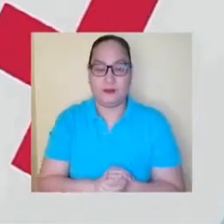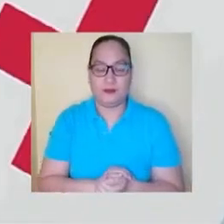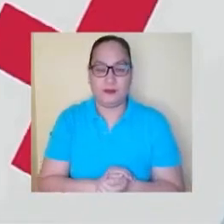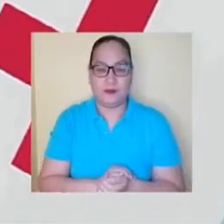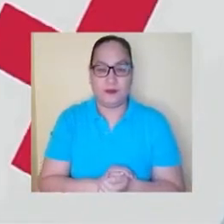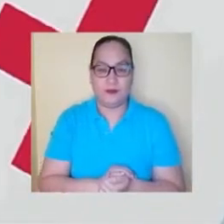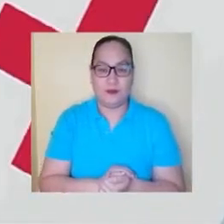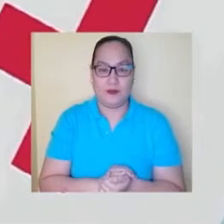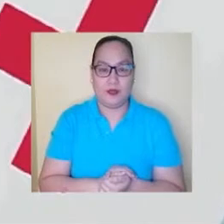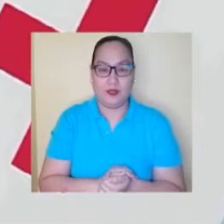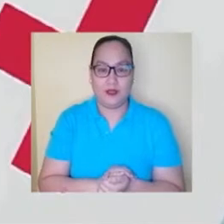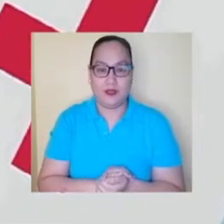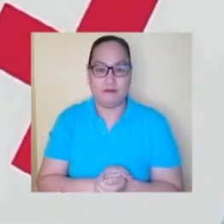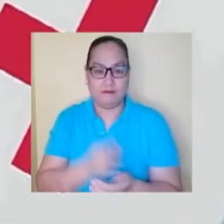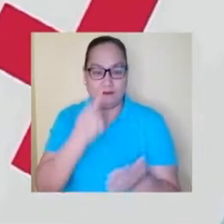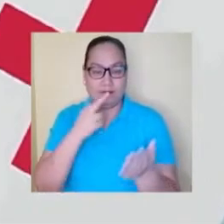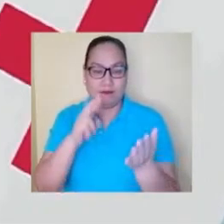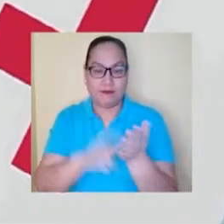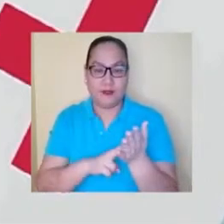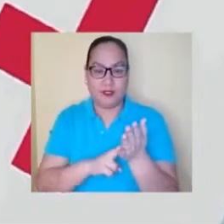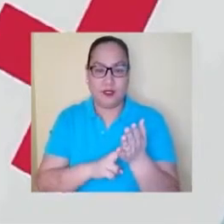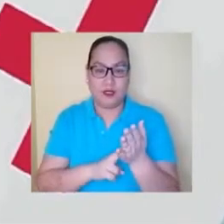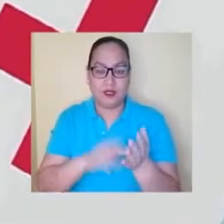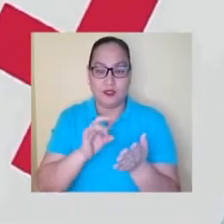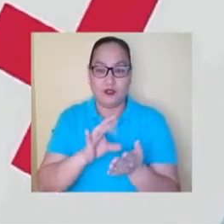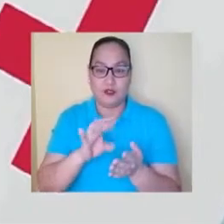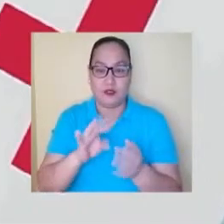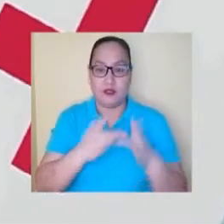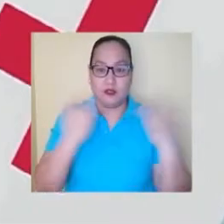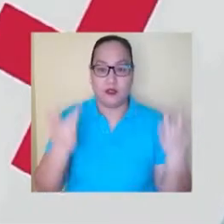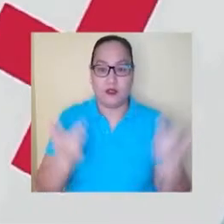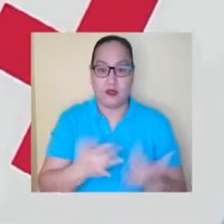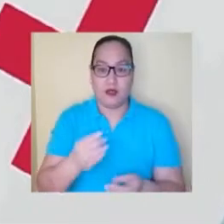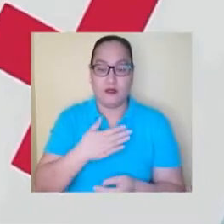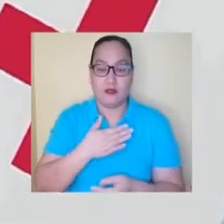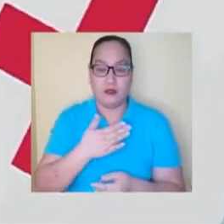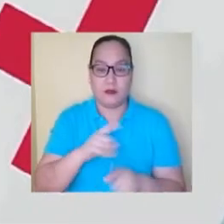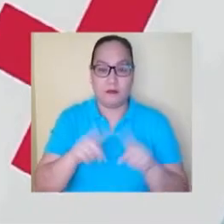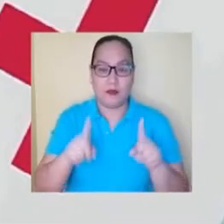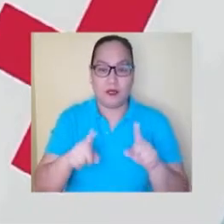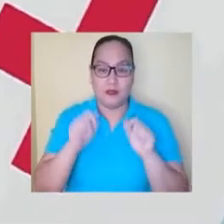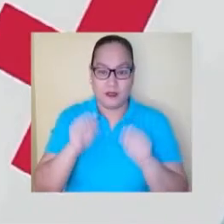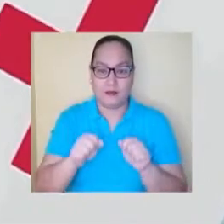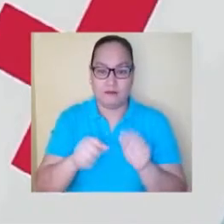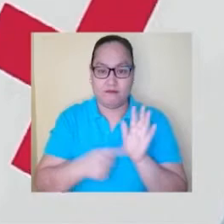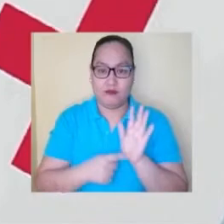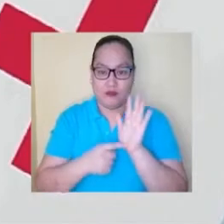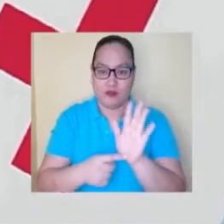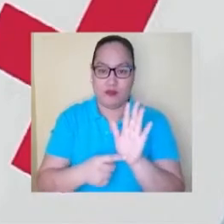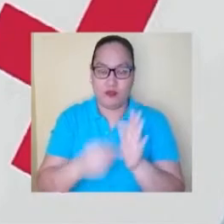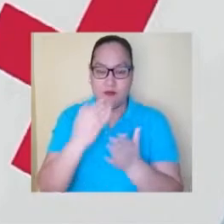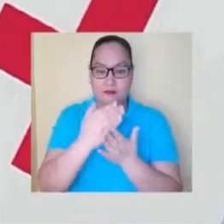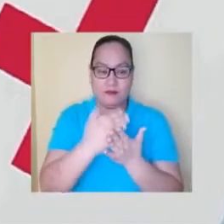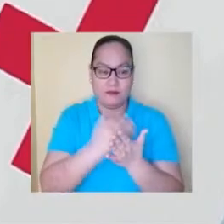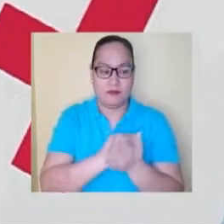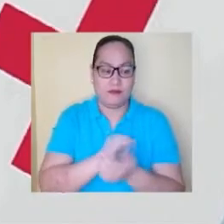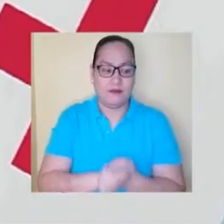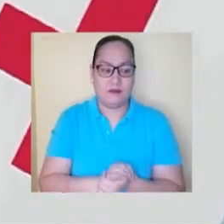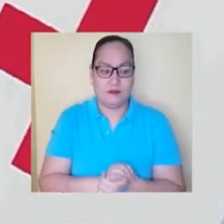Taking a pulse not only measures the heart rate, but can also indicate the following. Heart